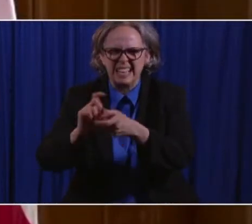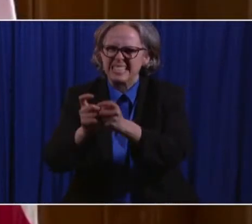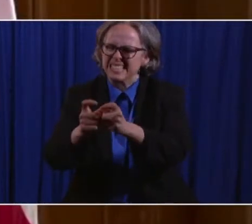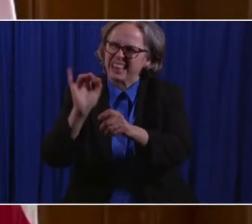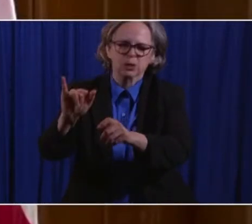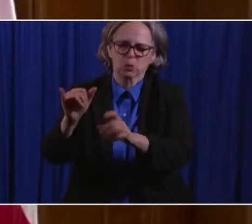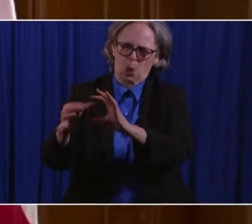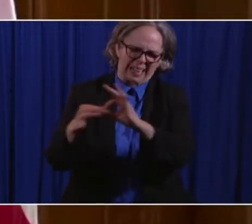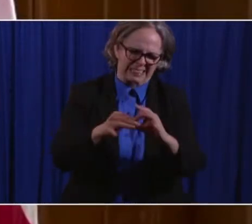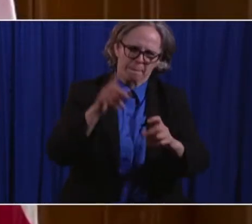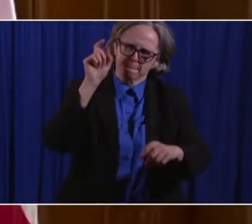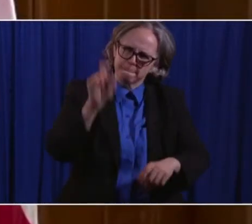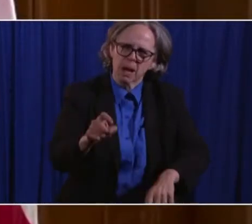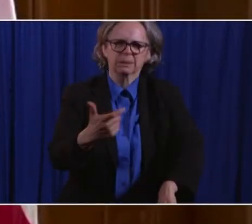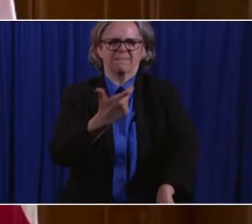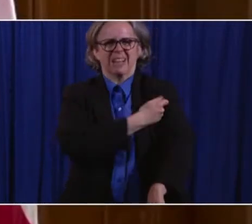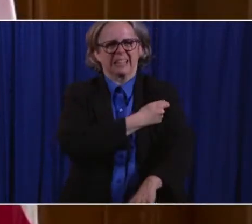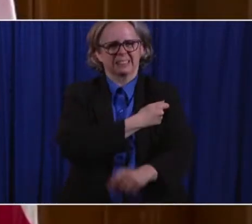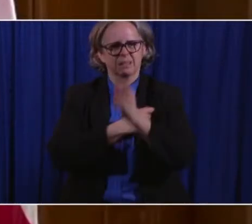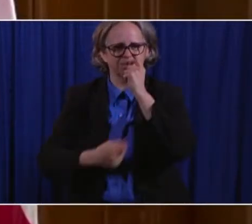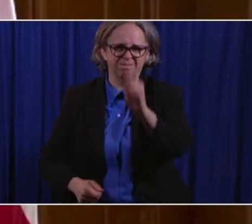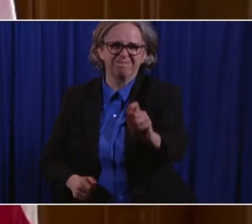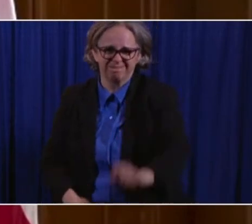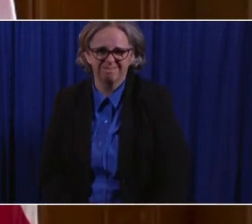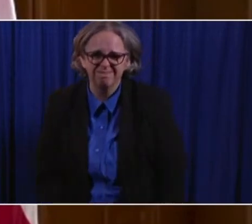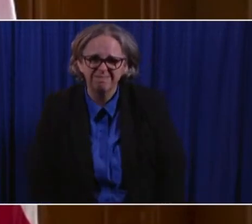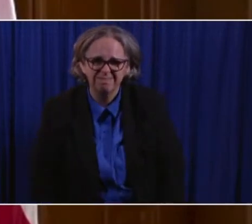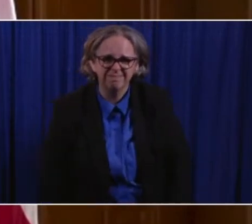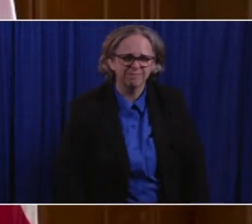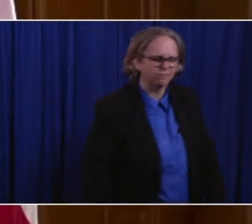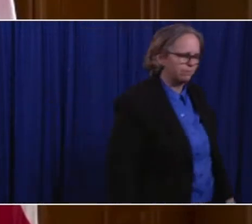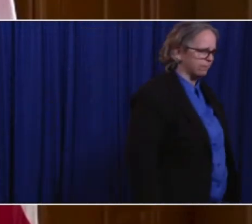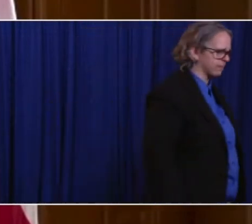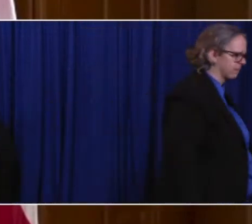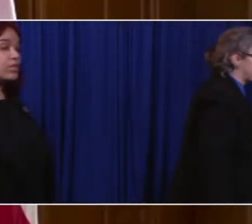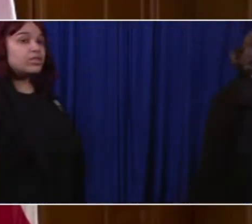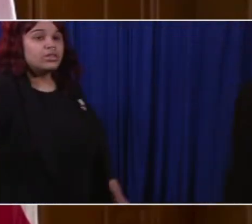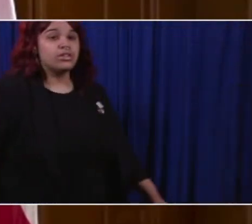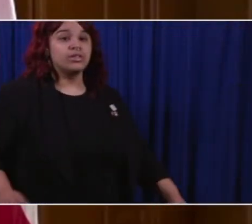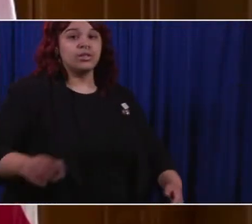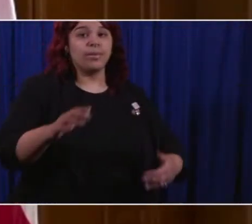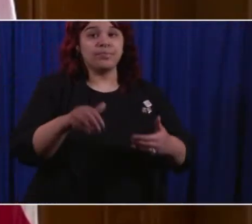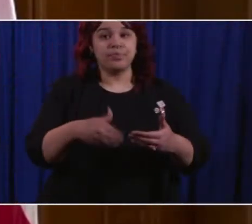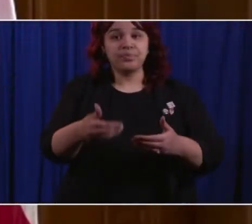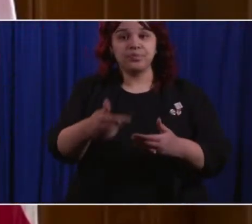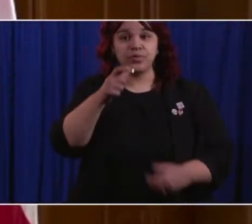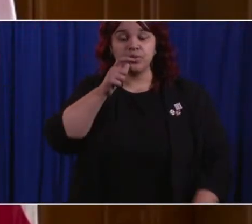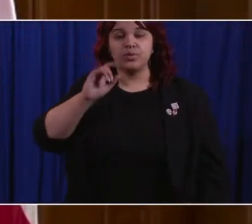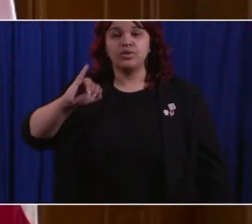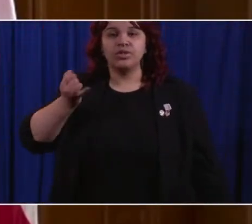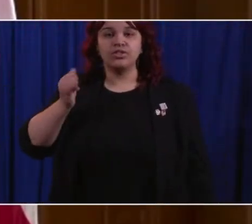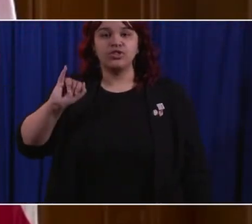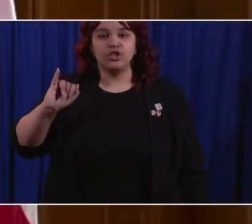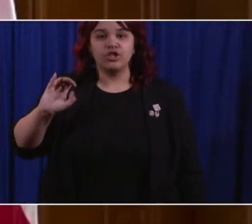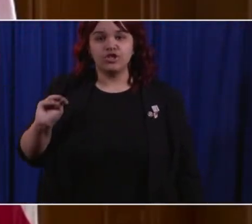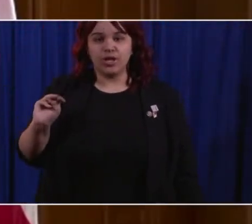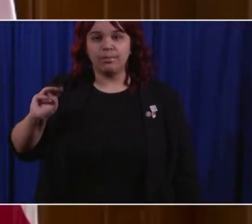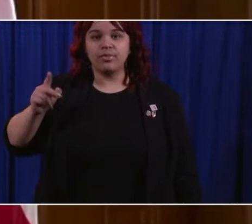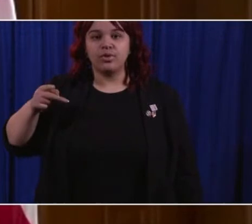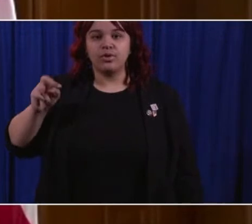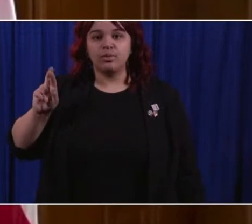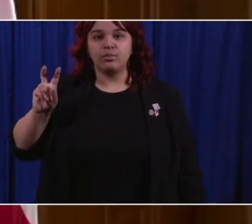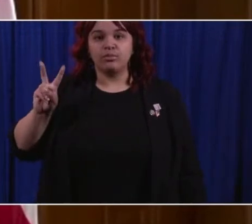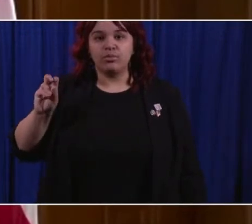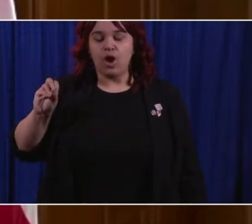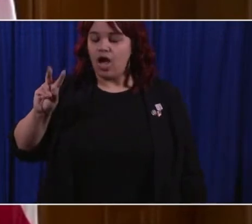Next question is from Jim Province at the Toledo Blade. Hi again, Governor. We've watched the infections over in Michigan